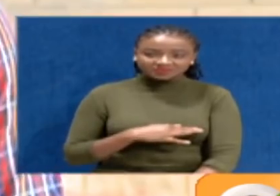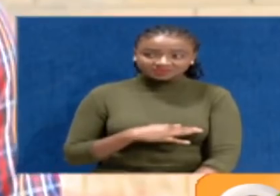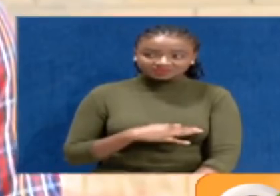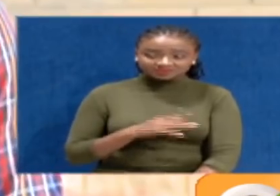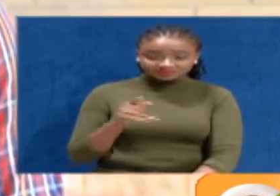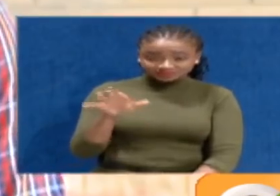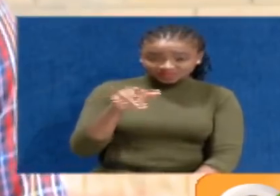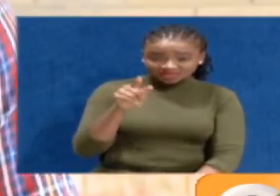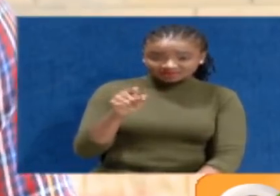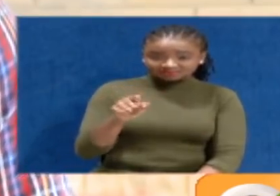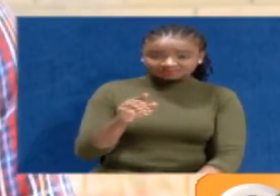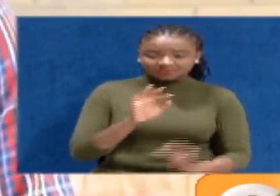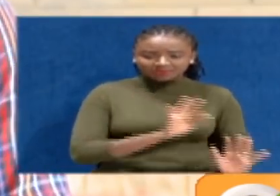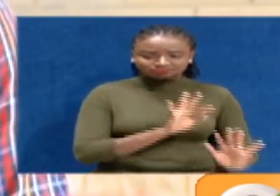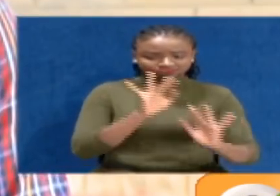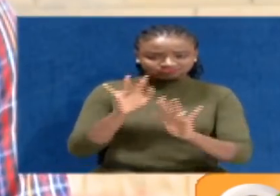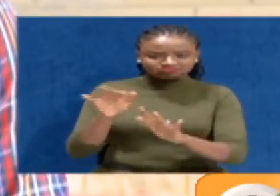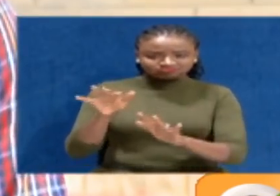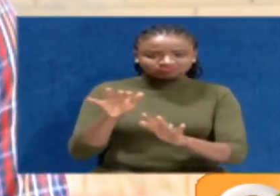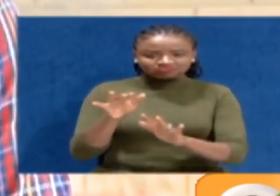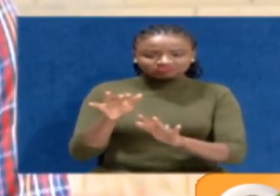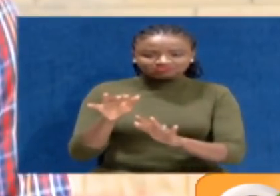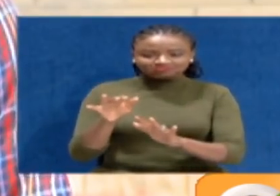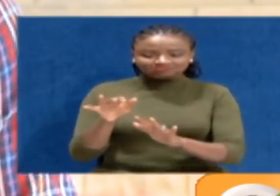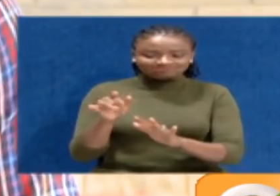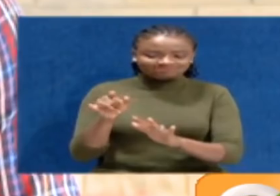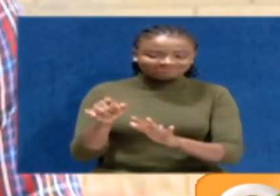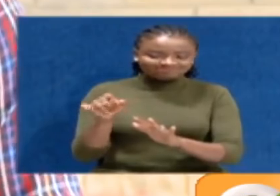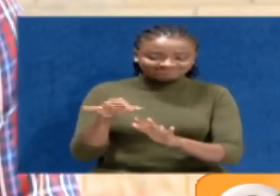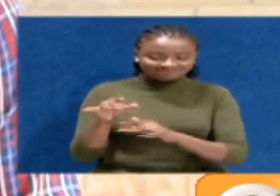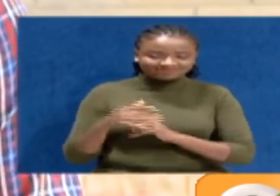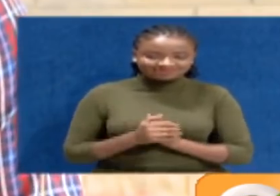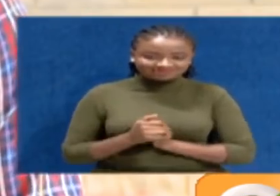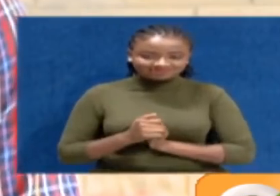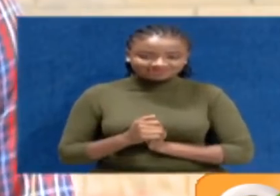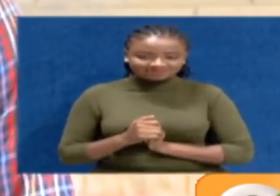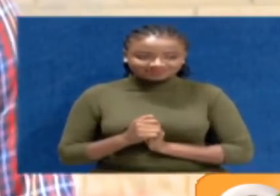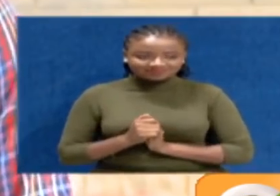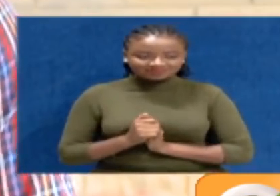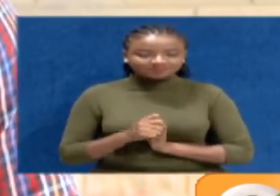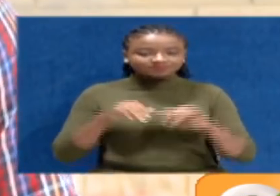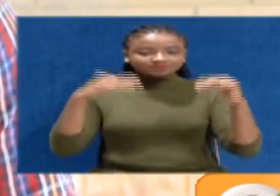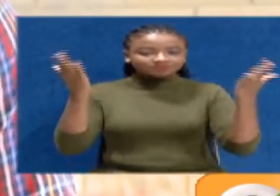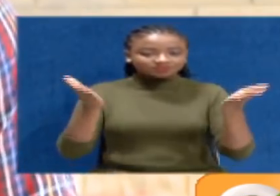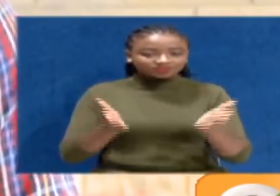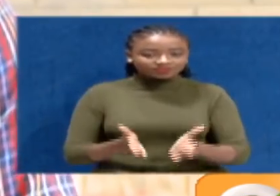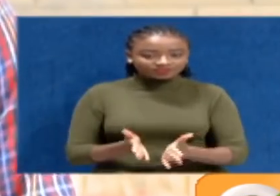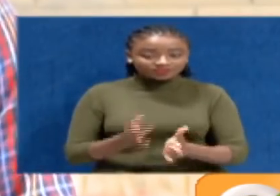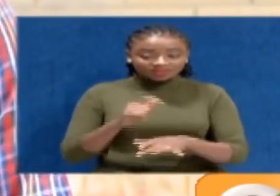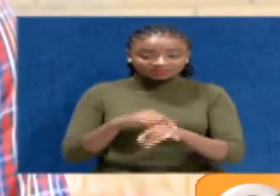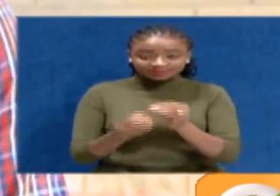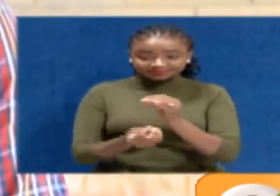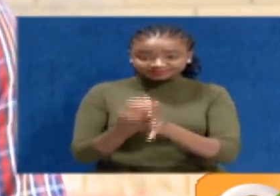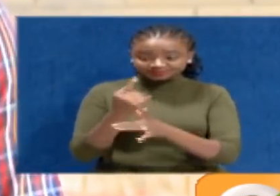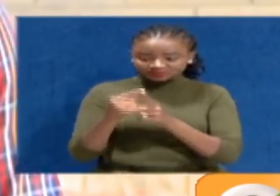Kimbilio, which in English translates to a place to run to, is a hospice found right at the heart of the Rift Valley. Since its inception